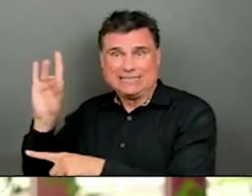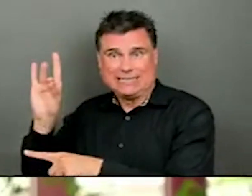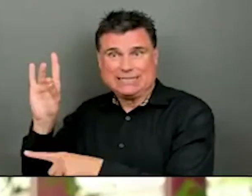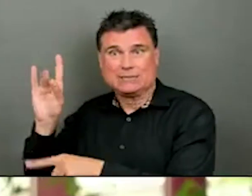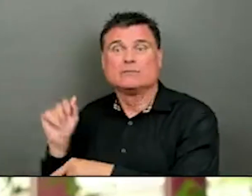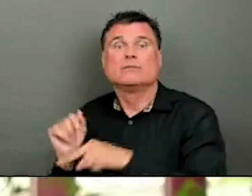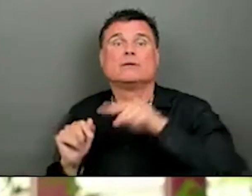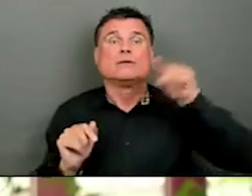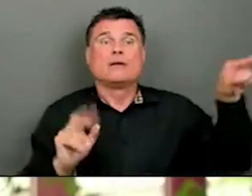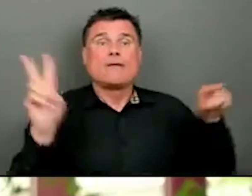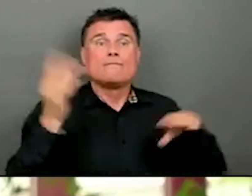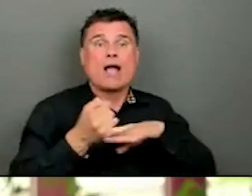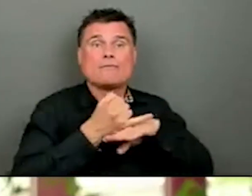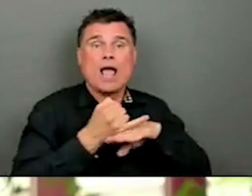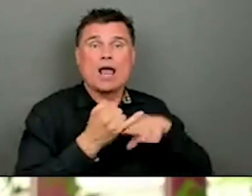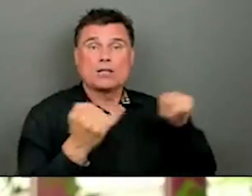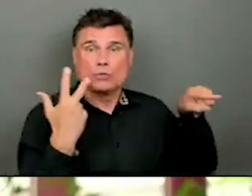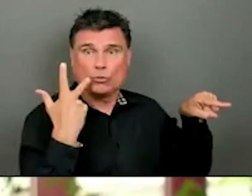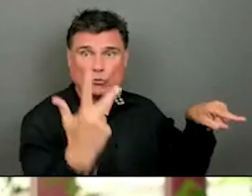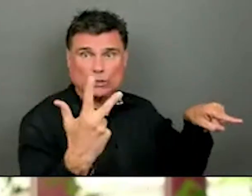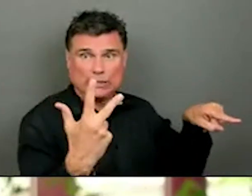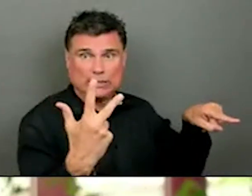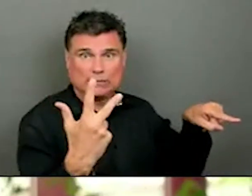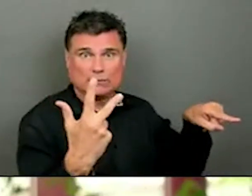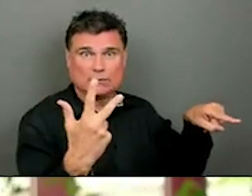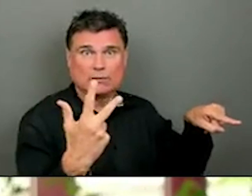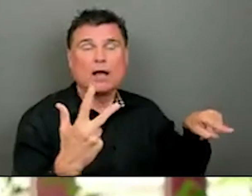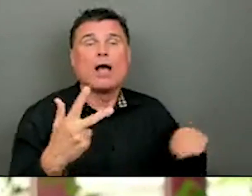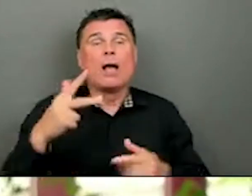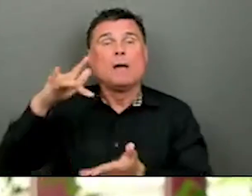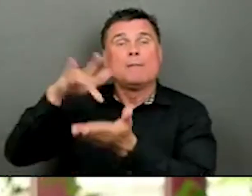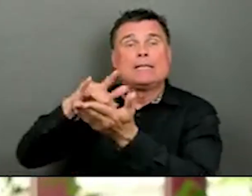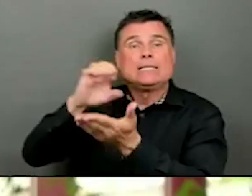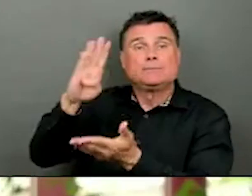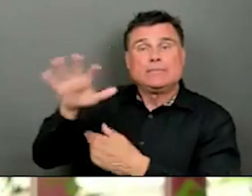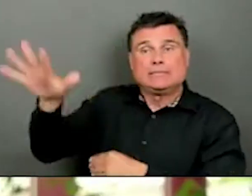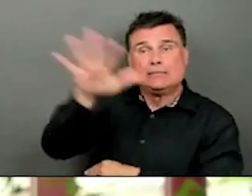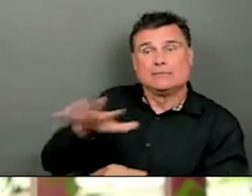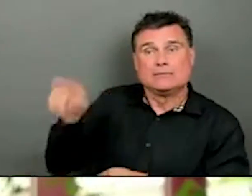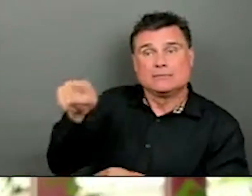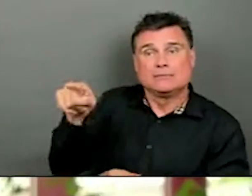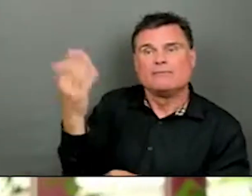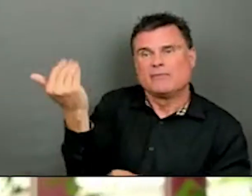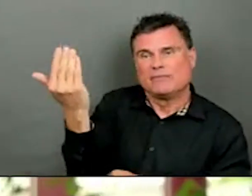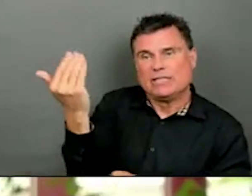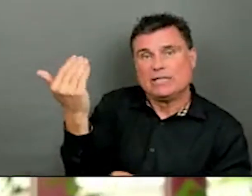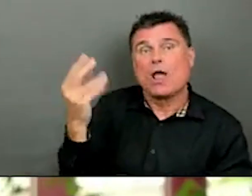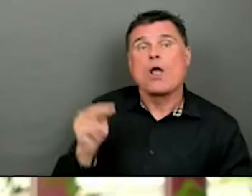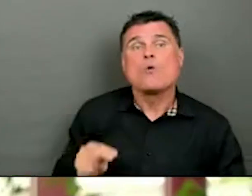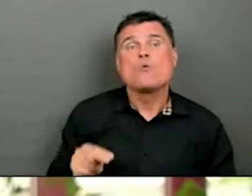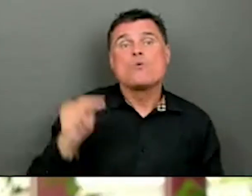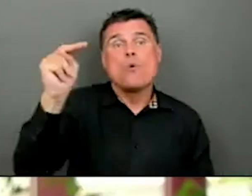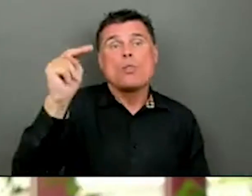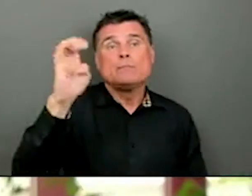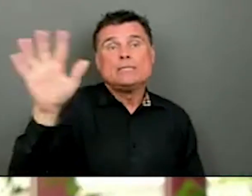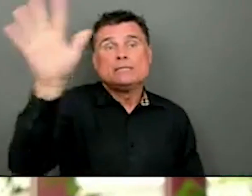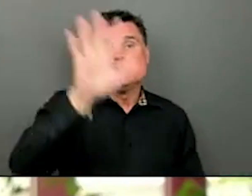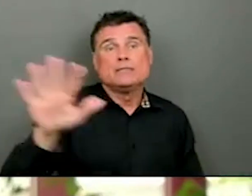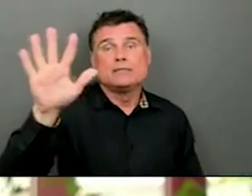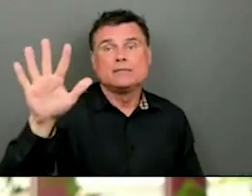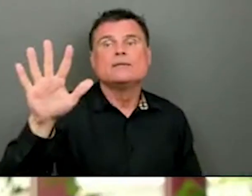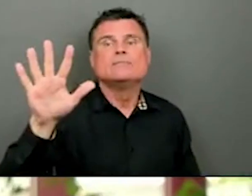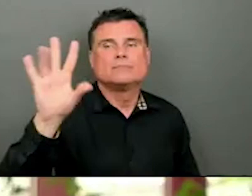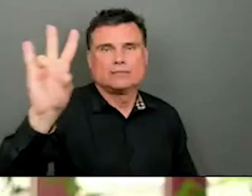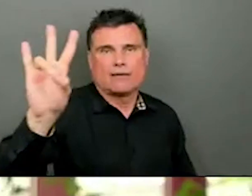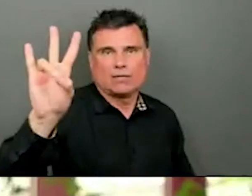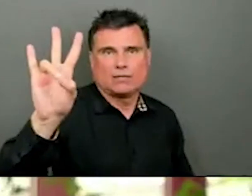Authority, 3 are people in Vancouver Island, 15 people live in the Interior Health Authority, 7 here in Northern Health, and 1